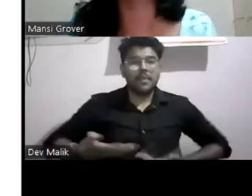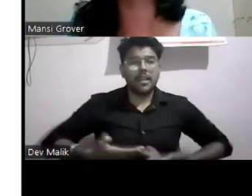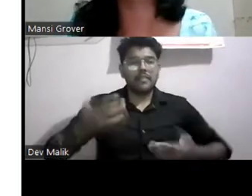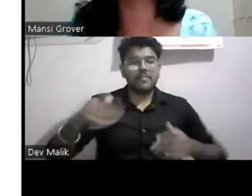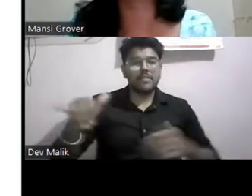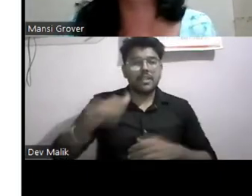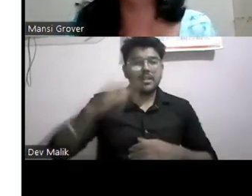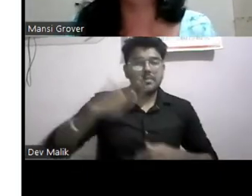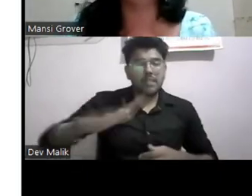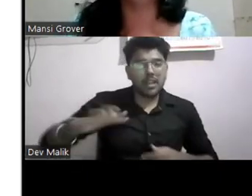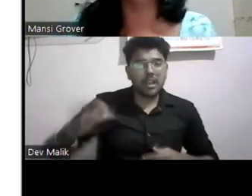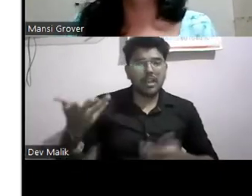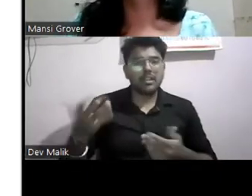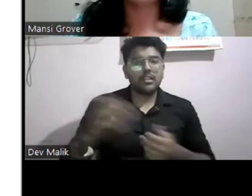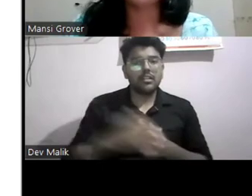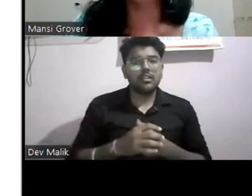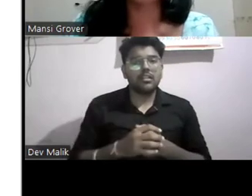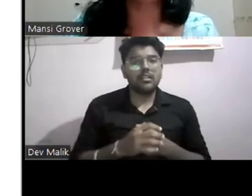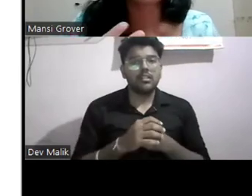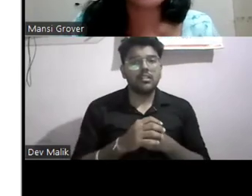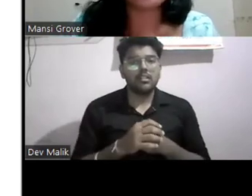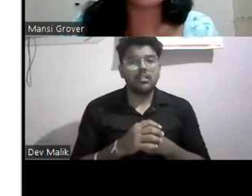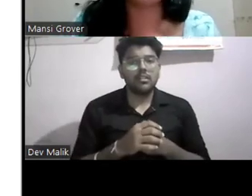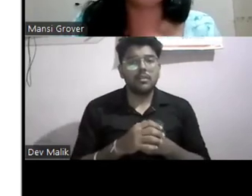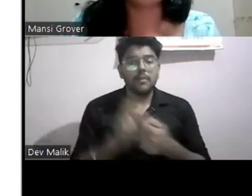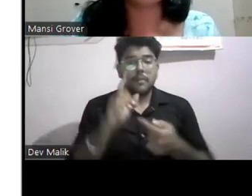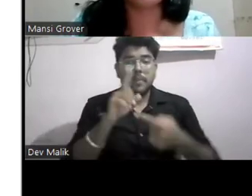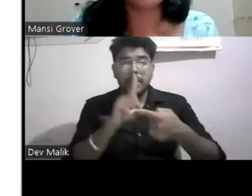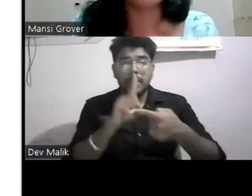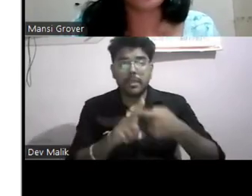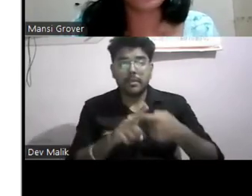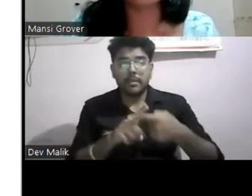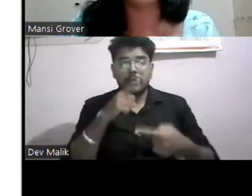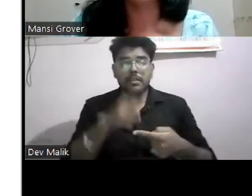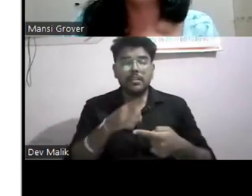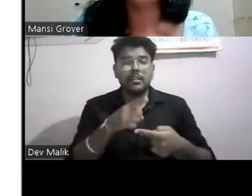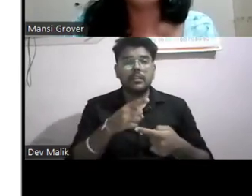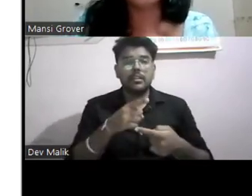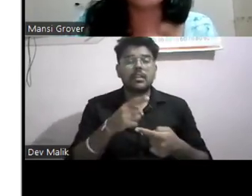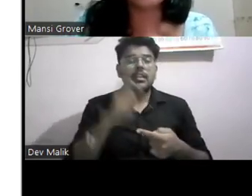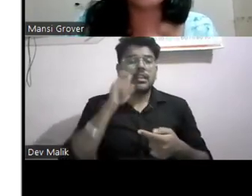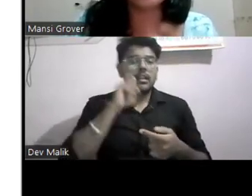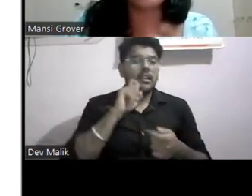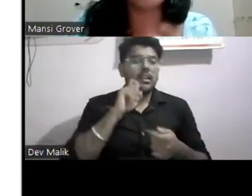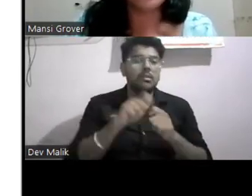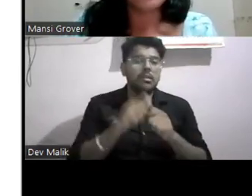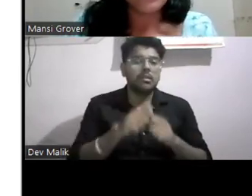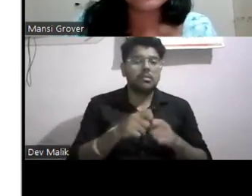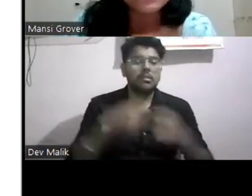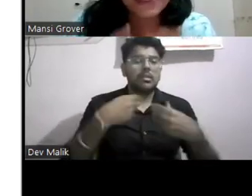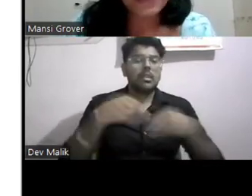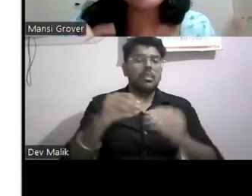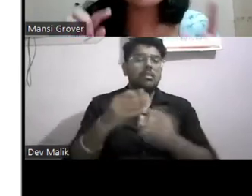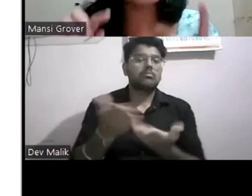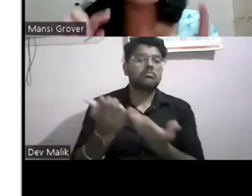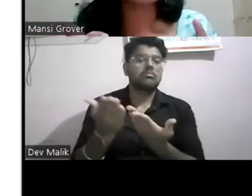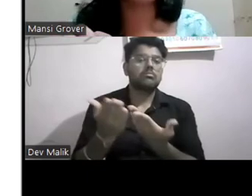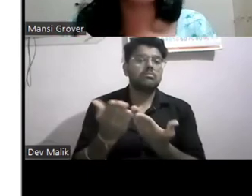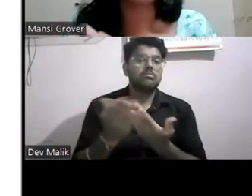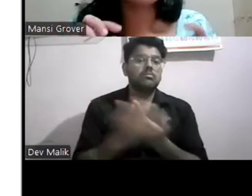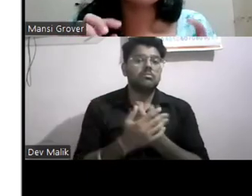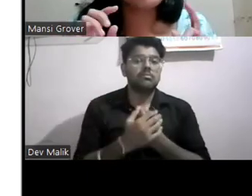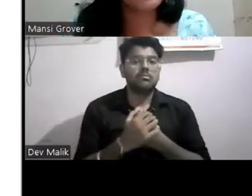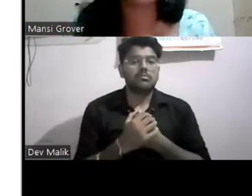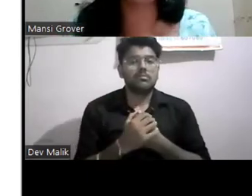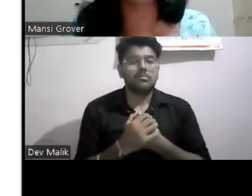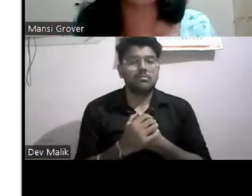She starts behaving like childlike, and she is sold in a prostitution house to, you know, and there is, you